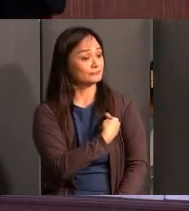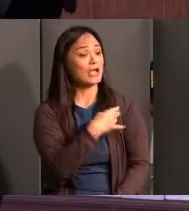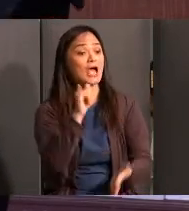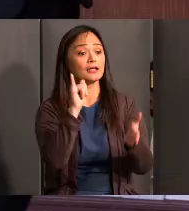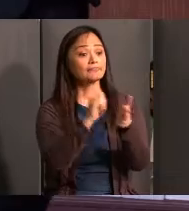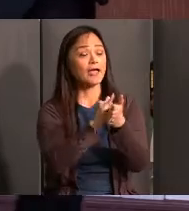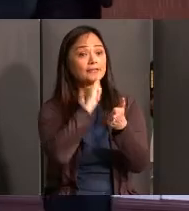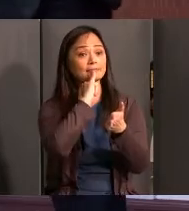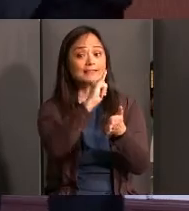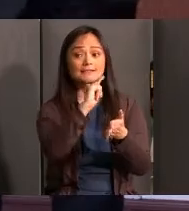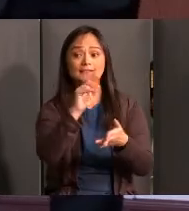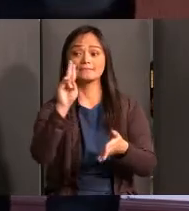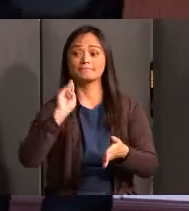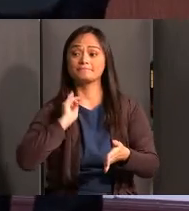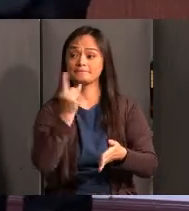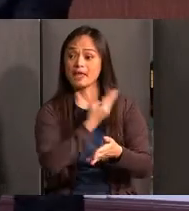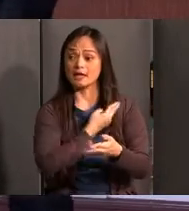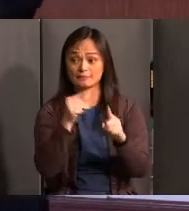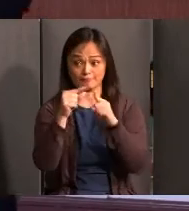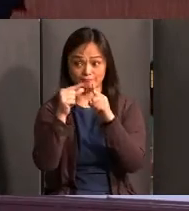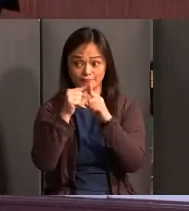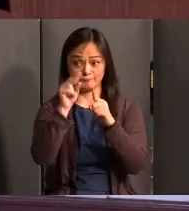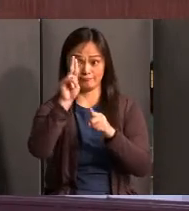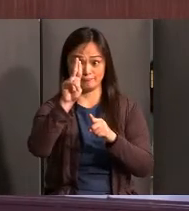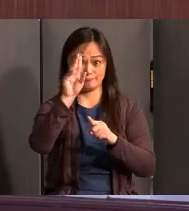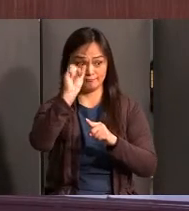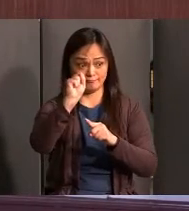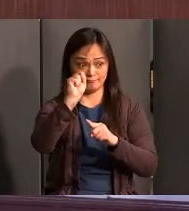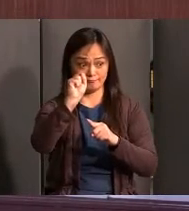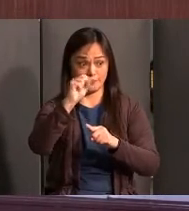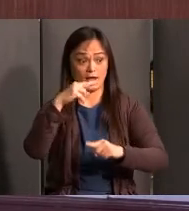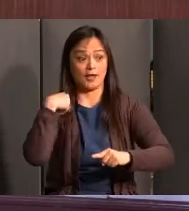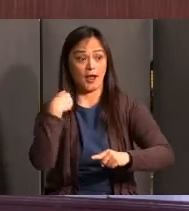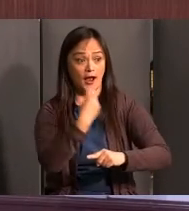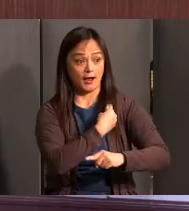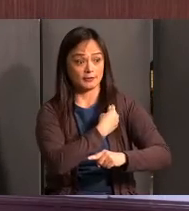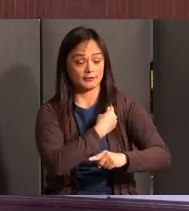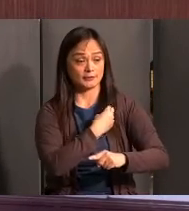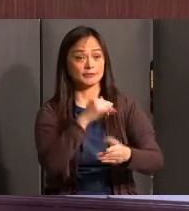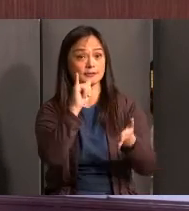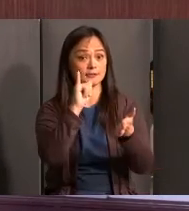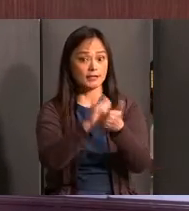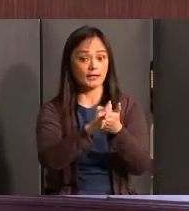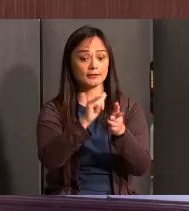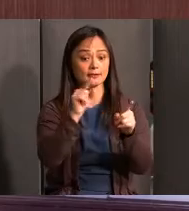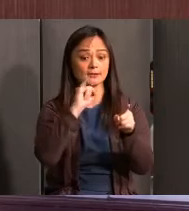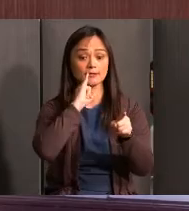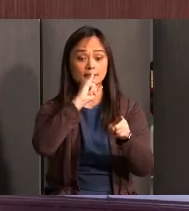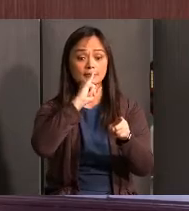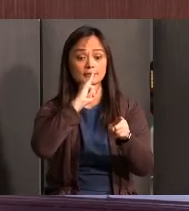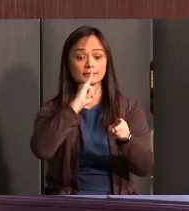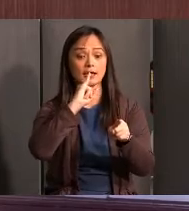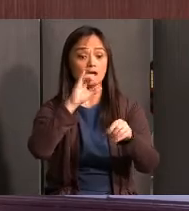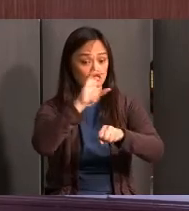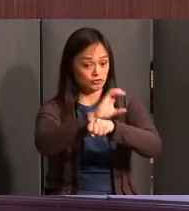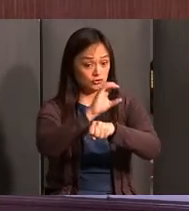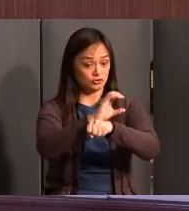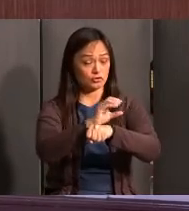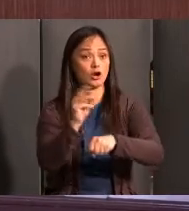us. Ibig sabihin mga kapatid, as a church, we are a people for